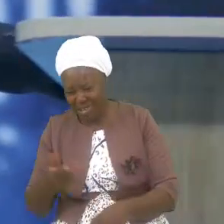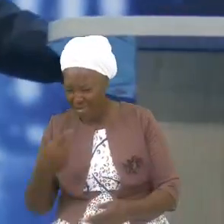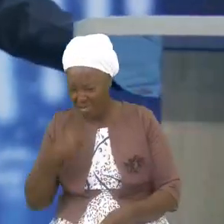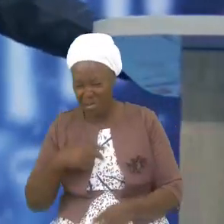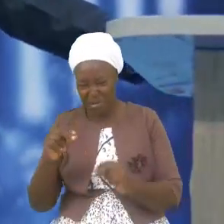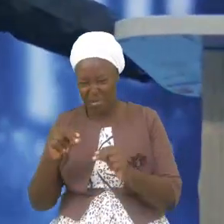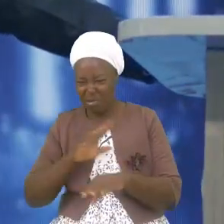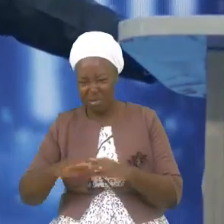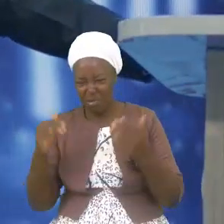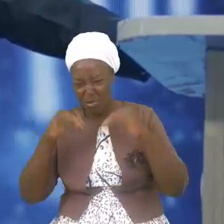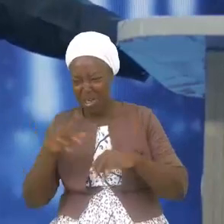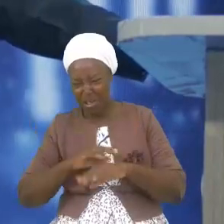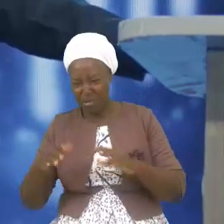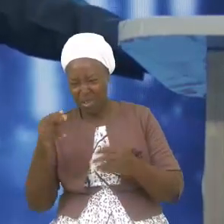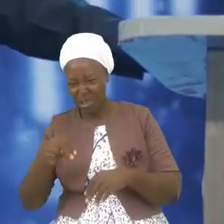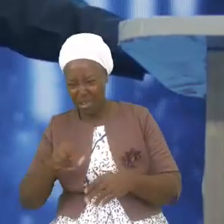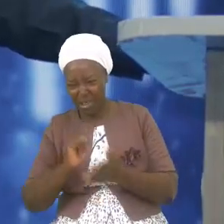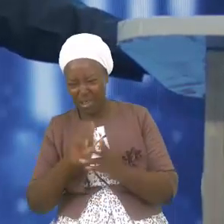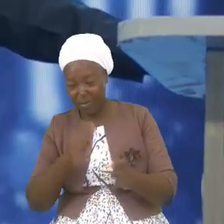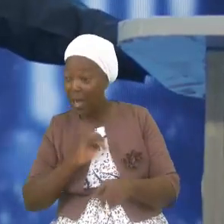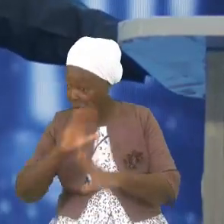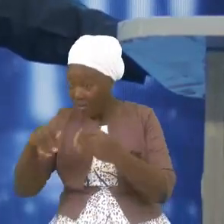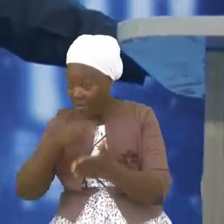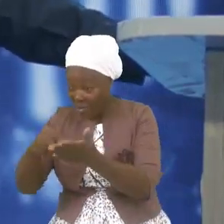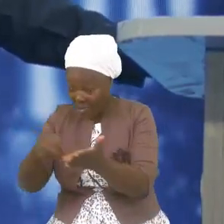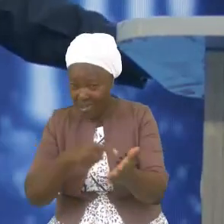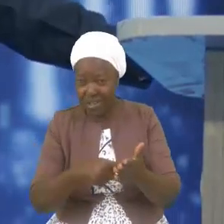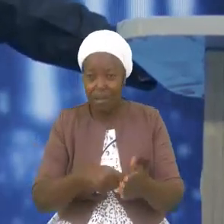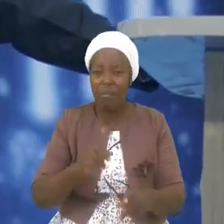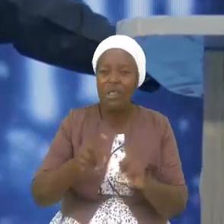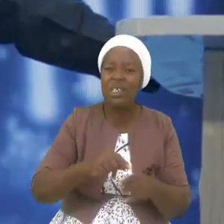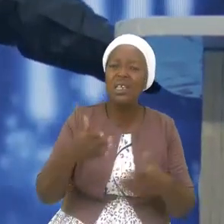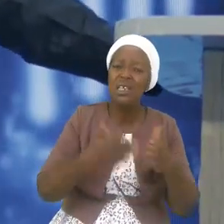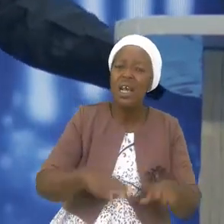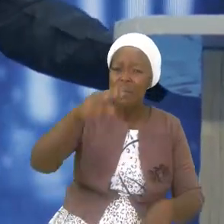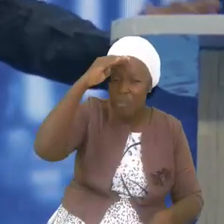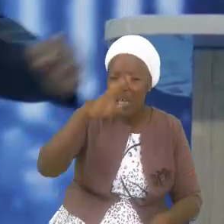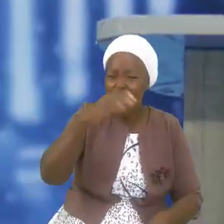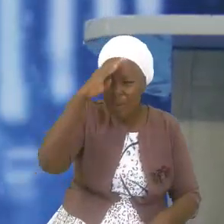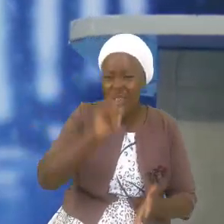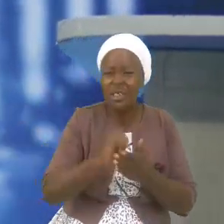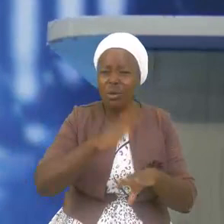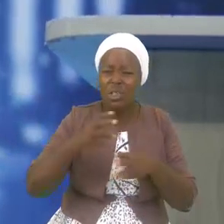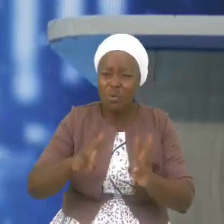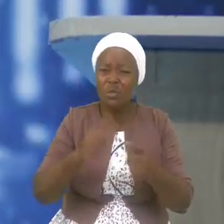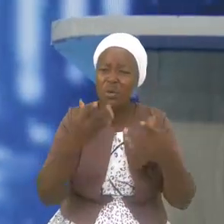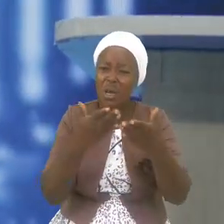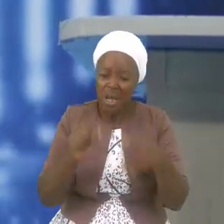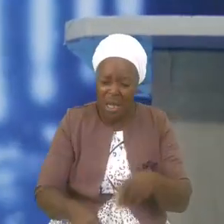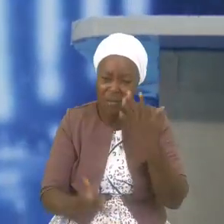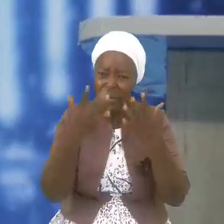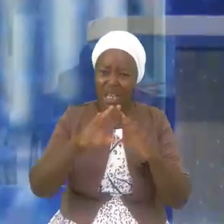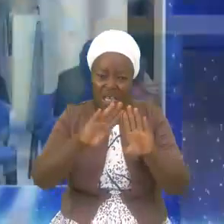dying man, a man on his way to hell, offering gift to a preacher of the word of God. We don't